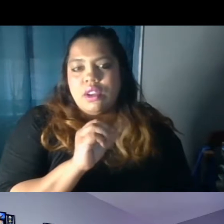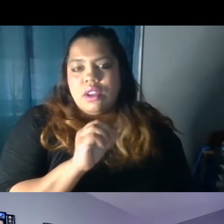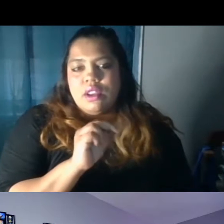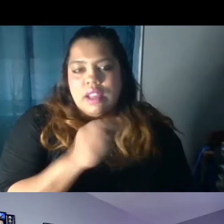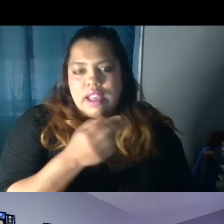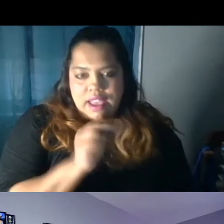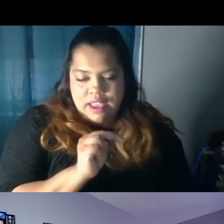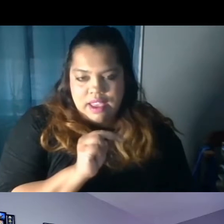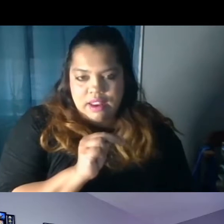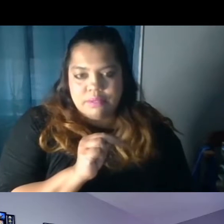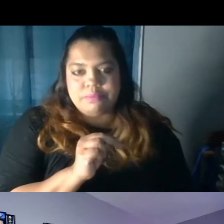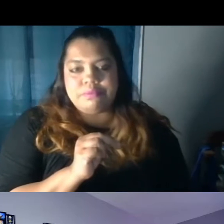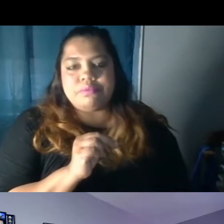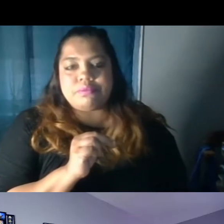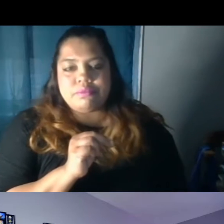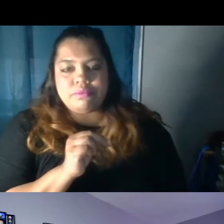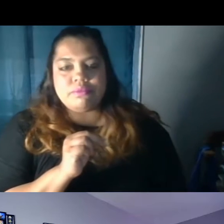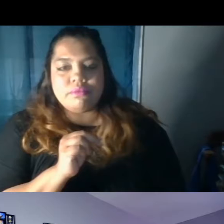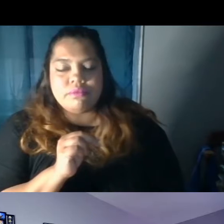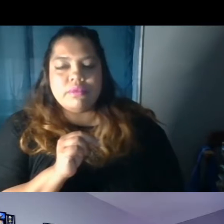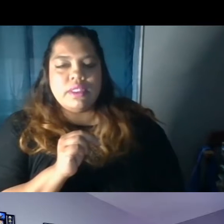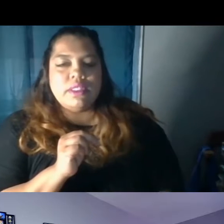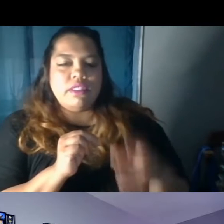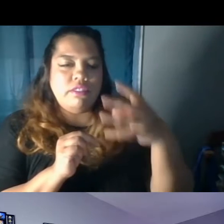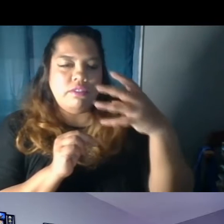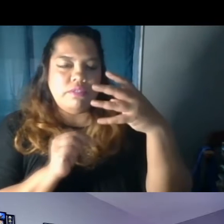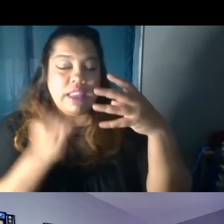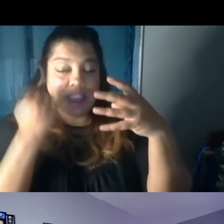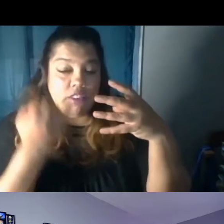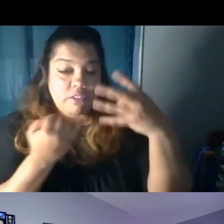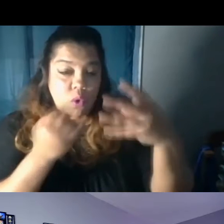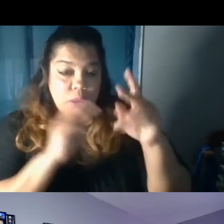encouraged to visit the website